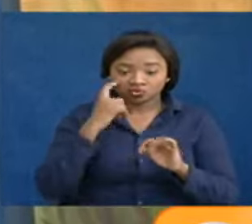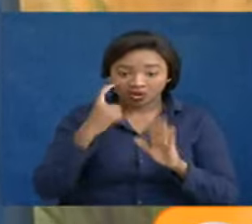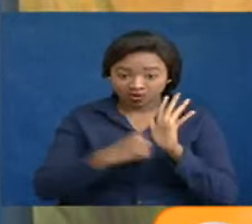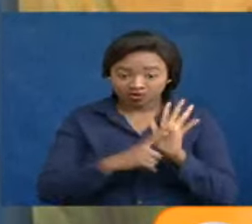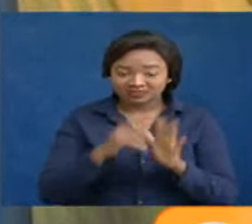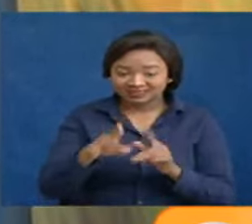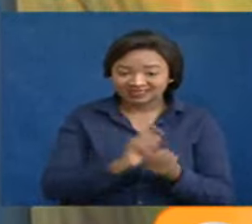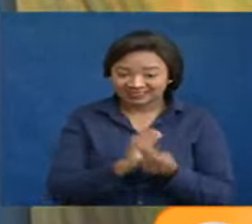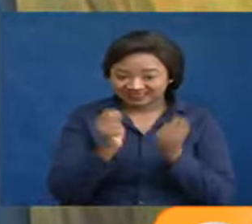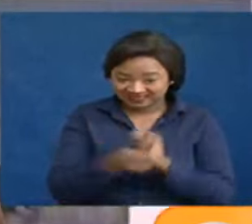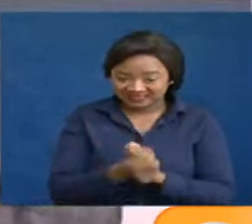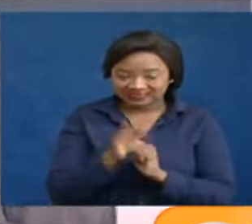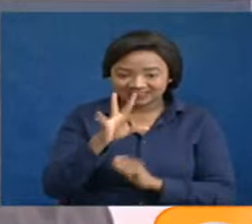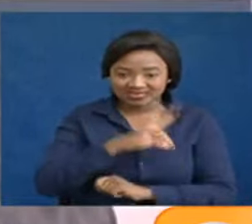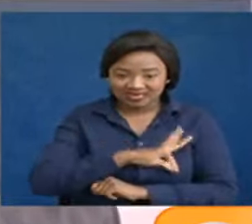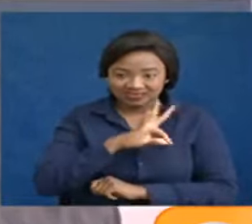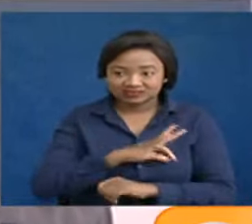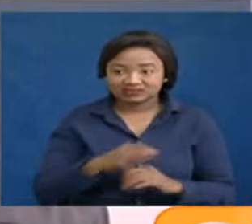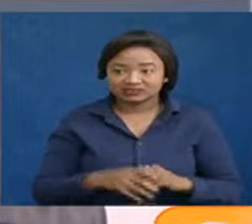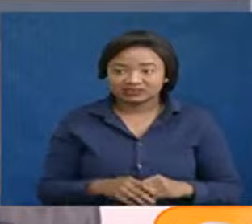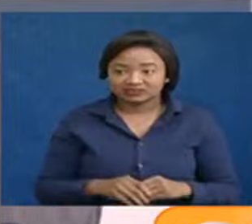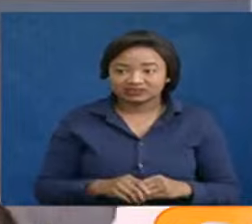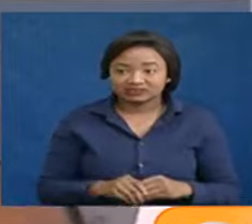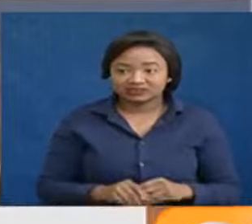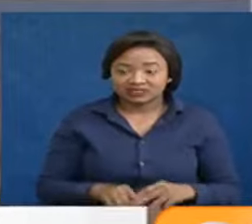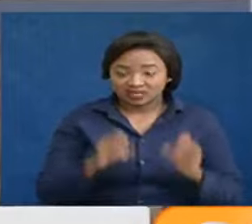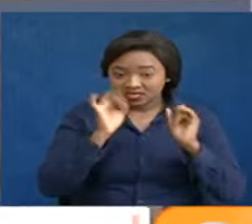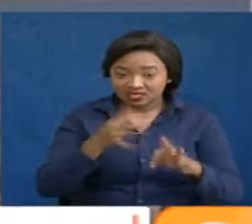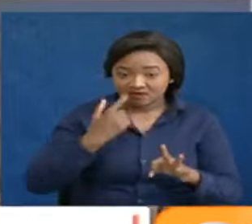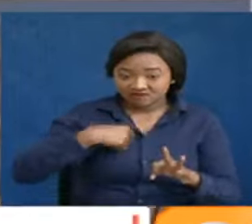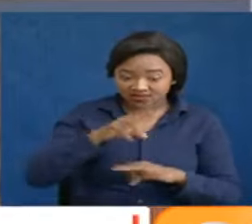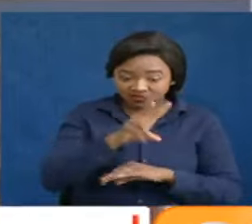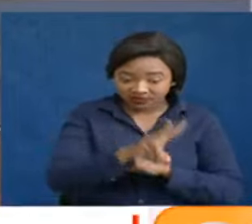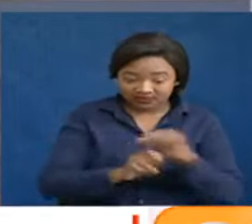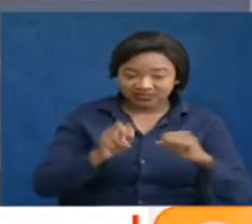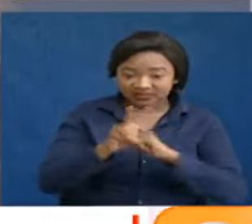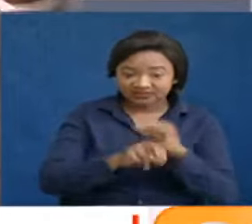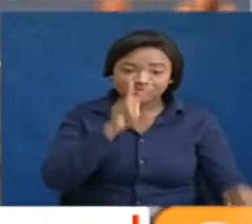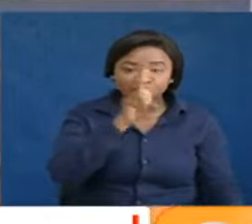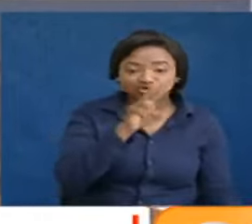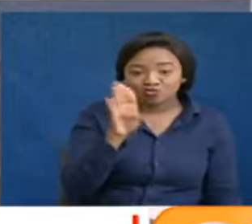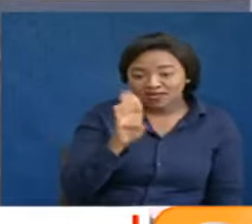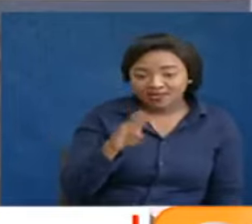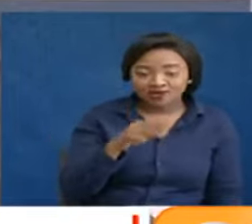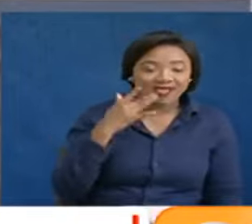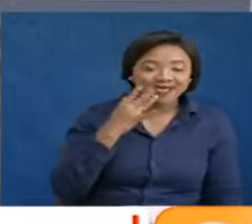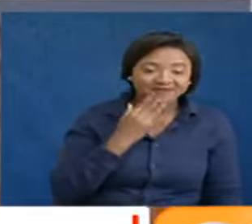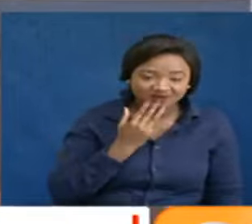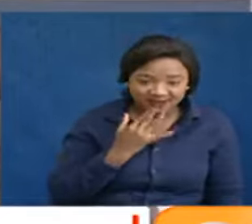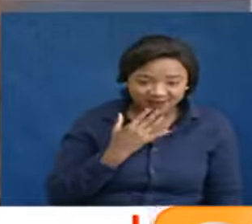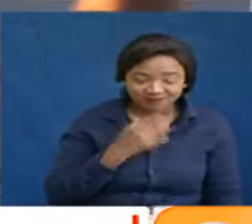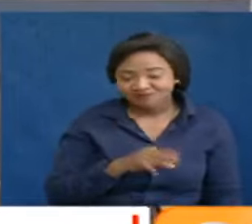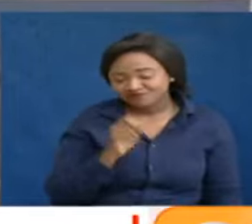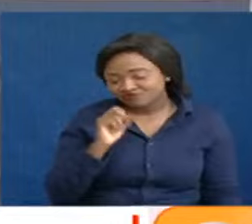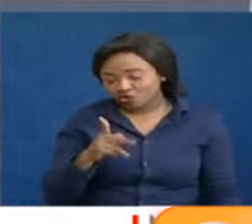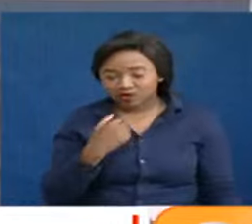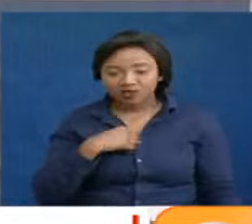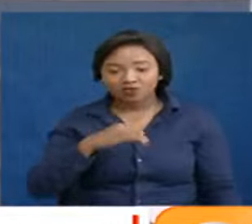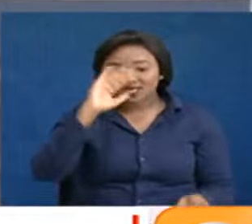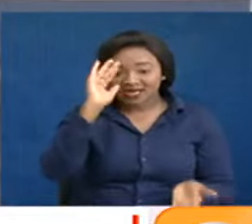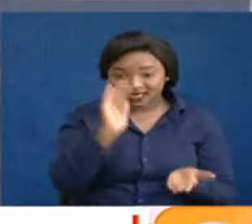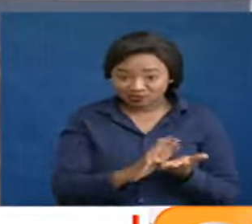interest from the continent. If we are stealing 2 billion per day, assuming we reduce the theft, we don't want to stop it, we